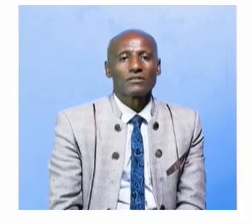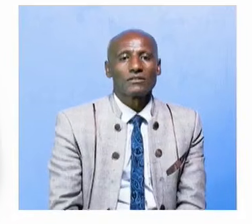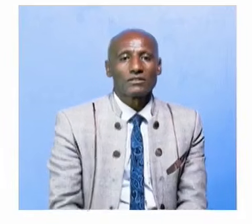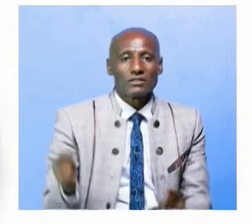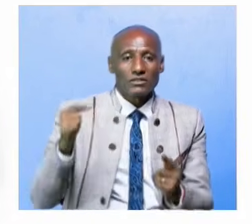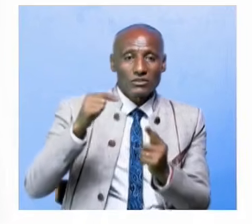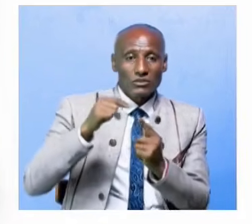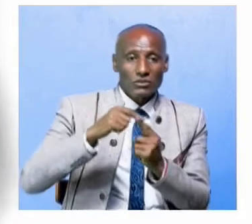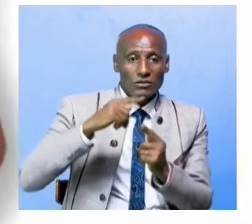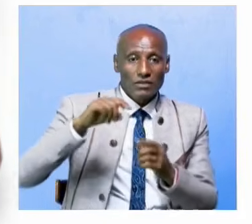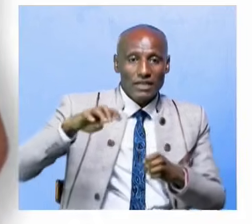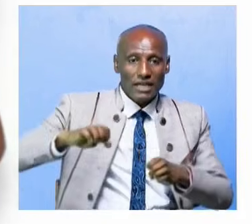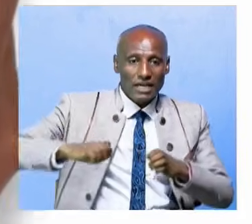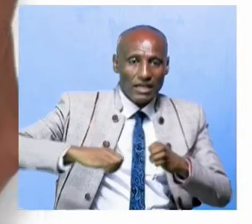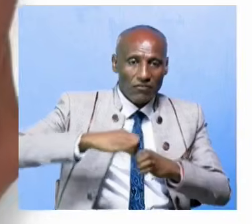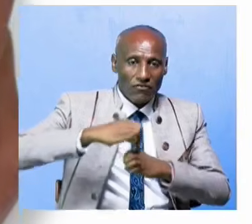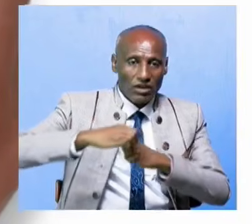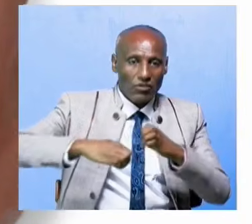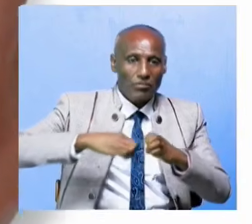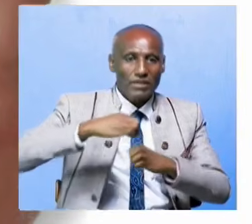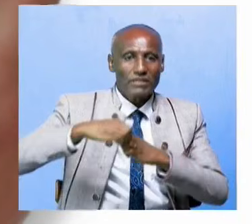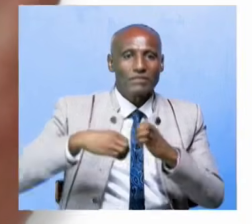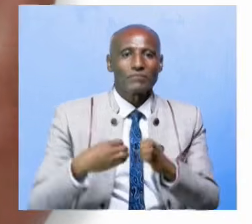to the environment.